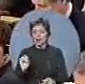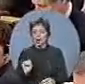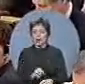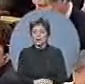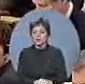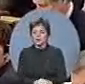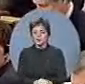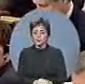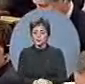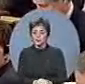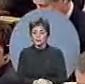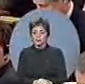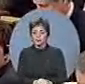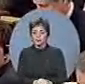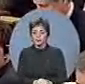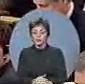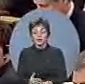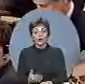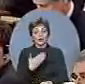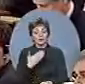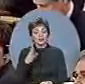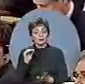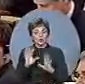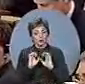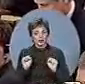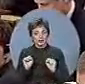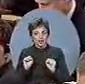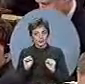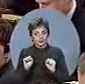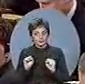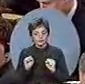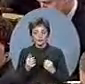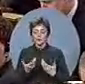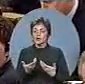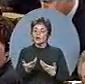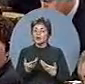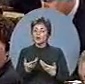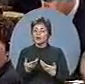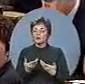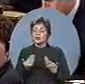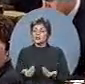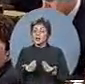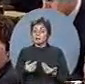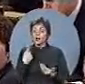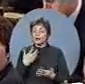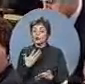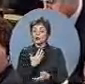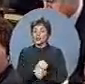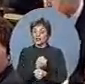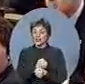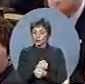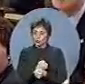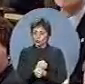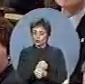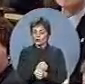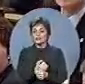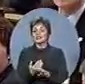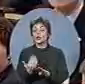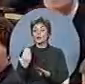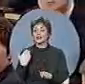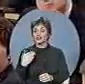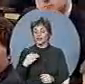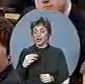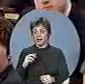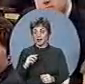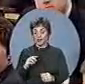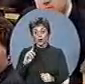was made by the previous government, and in that agreement the International Committee of the Red Cross is mandated